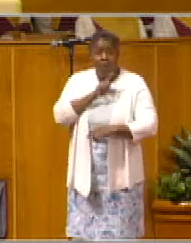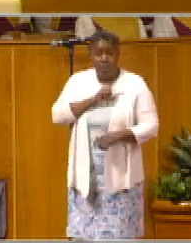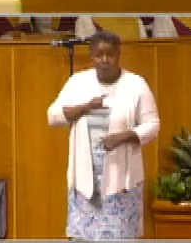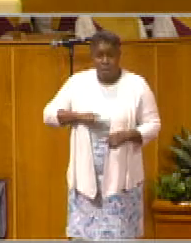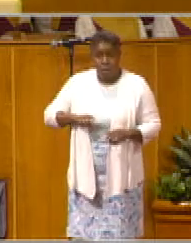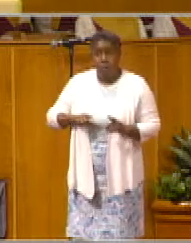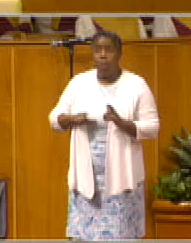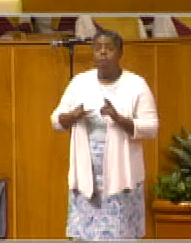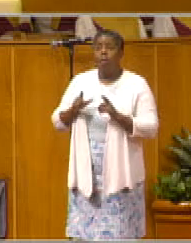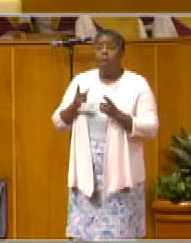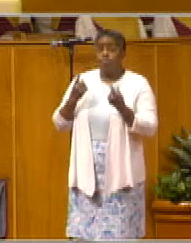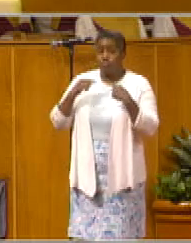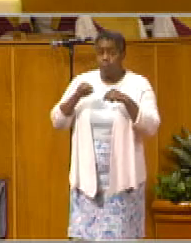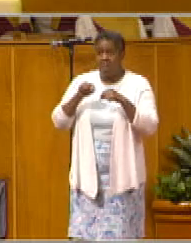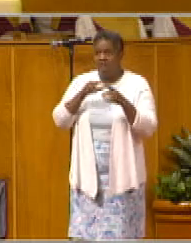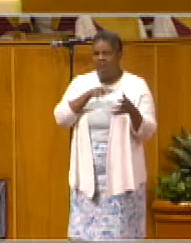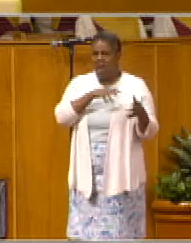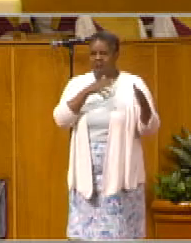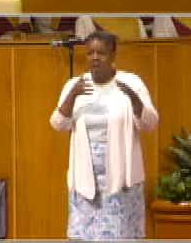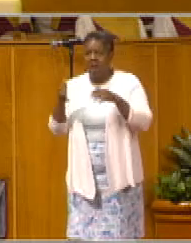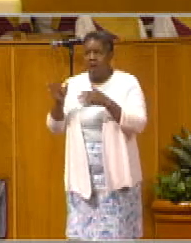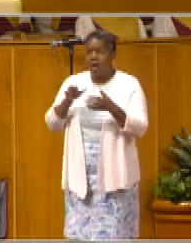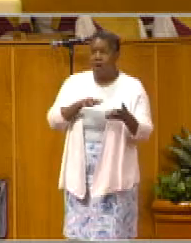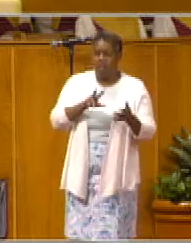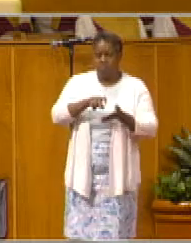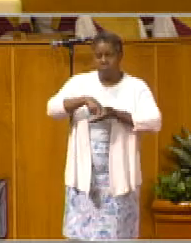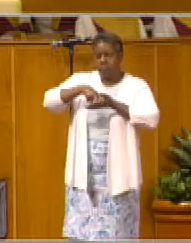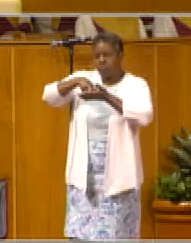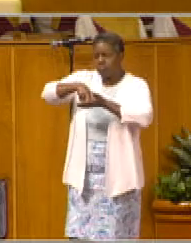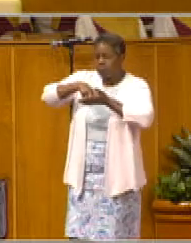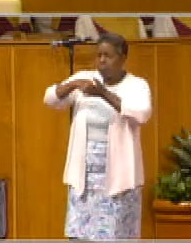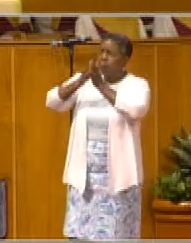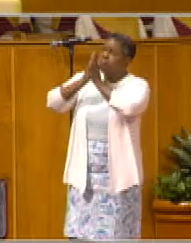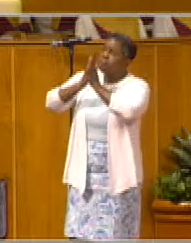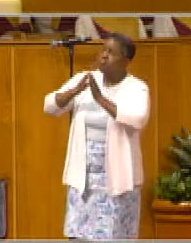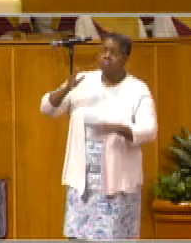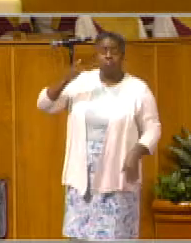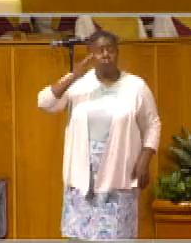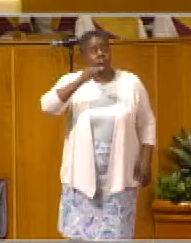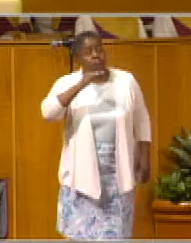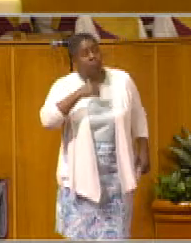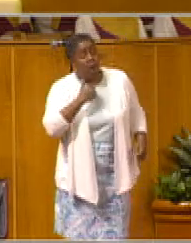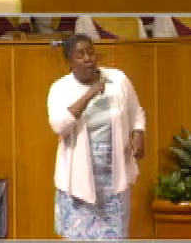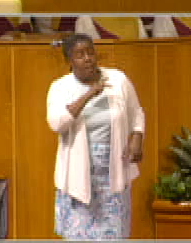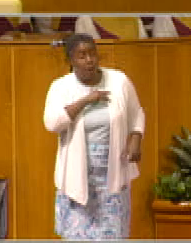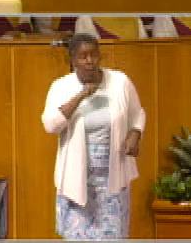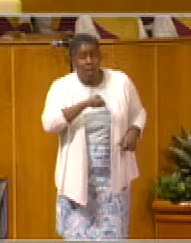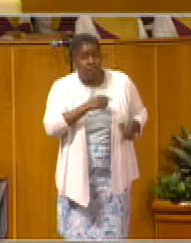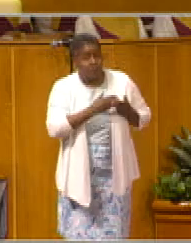ship is, "Paul, this ship ain't gonna make it.